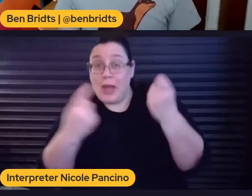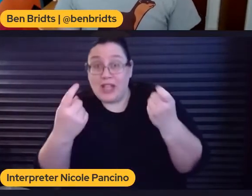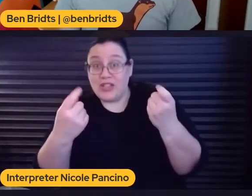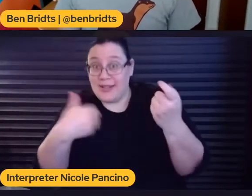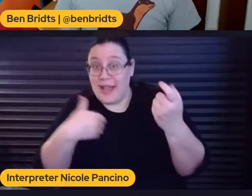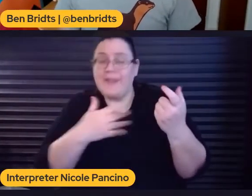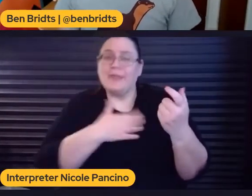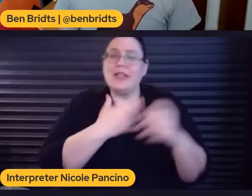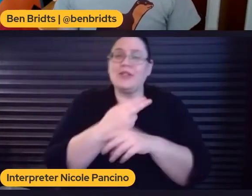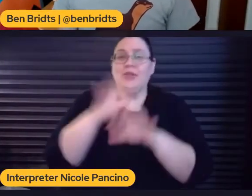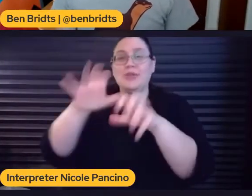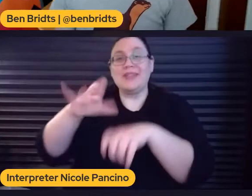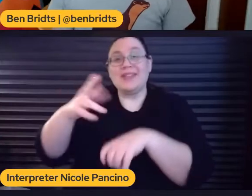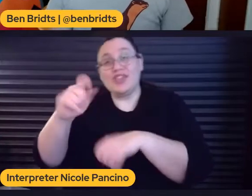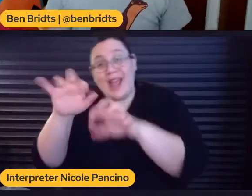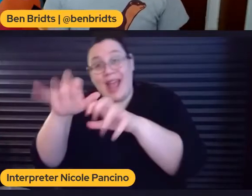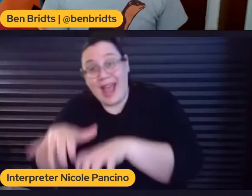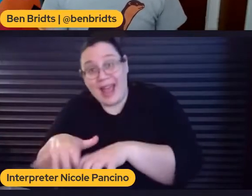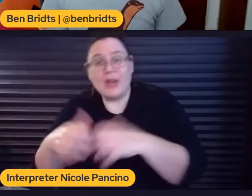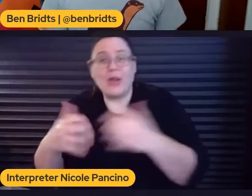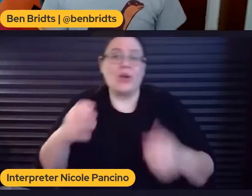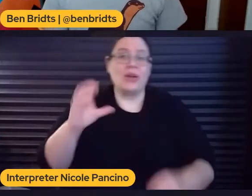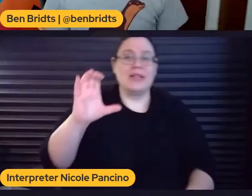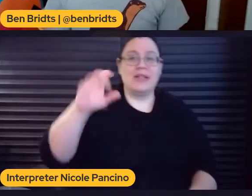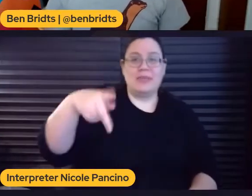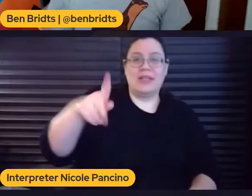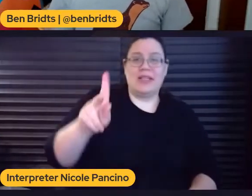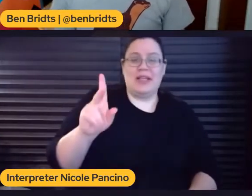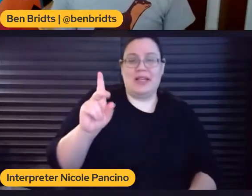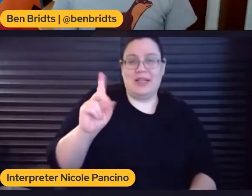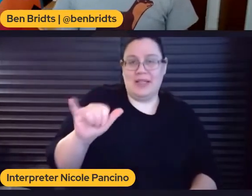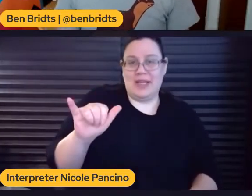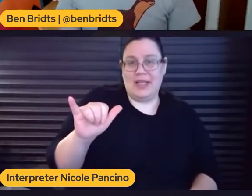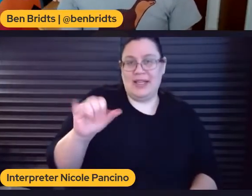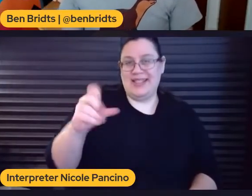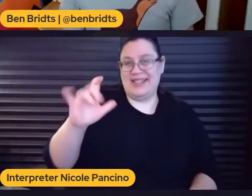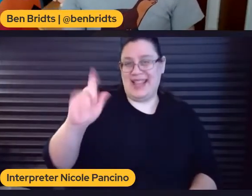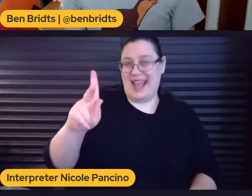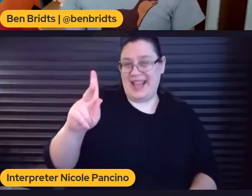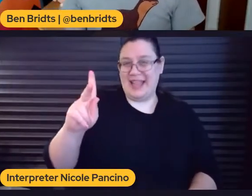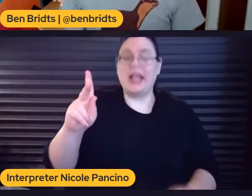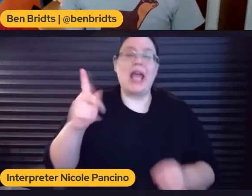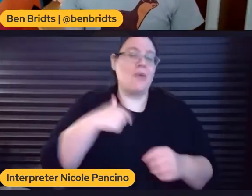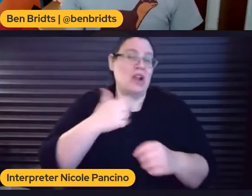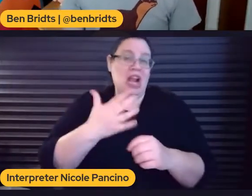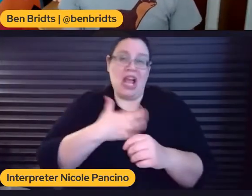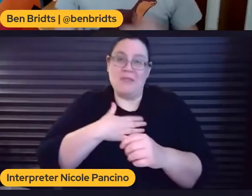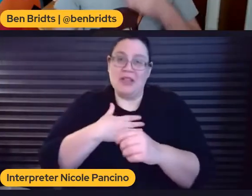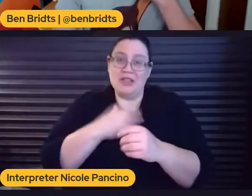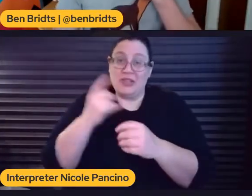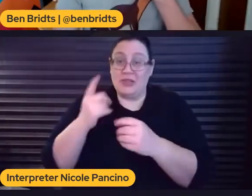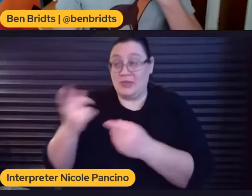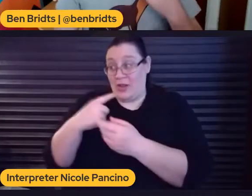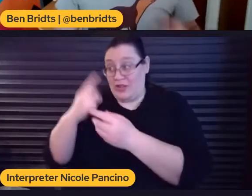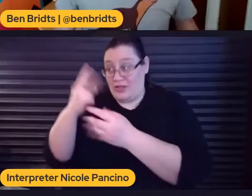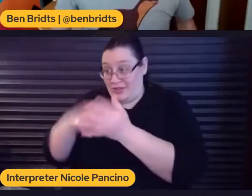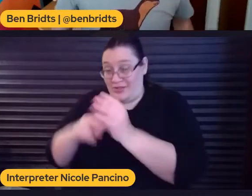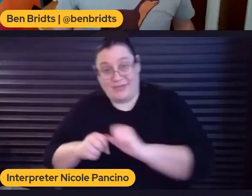chat or in the CDK Dev Slack, and we will be happy to relay them to Ben